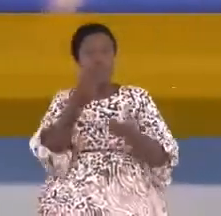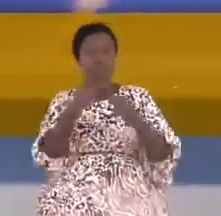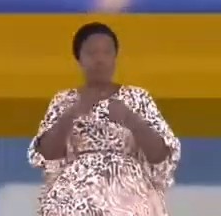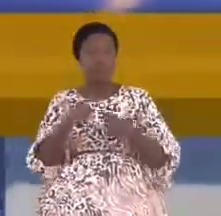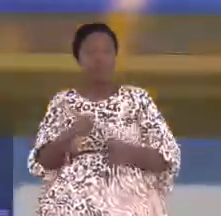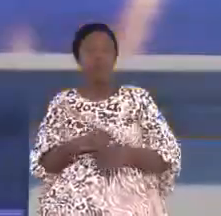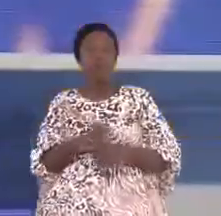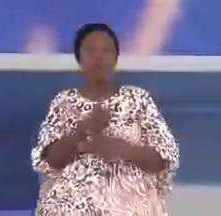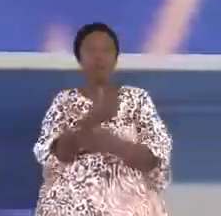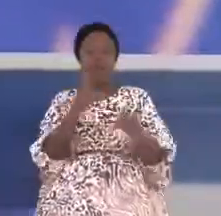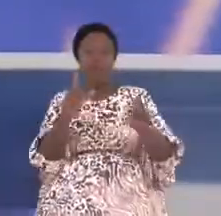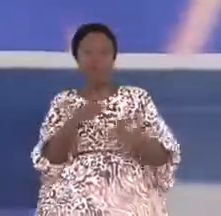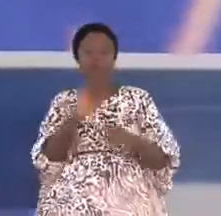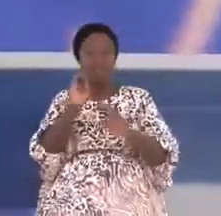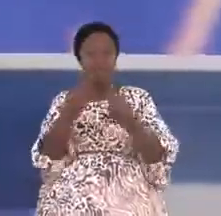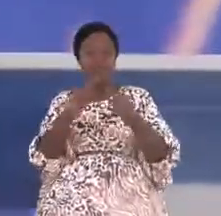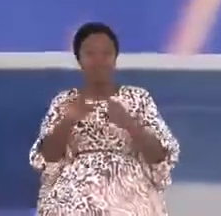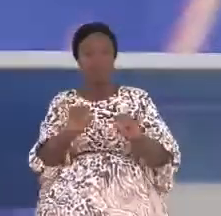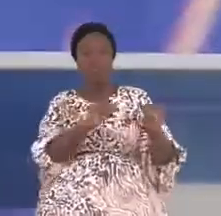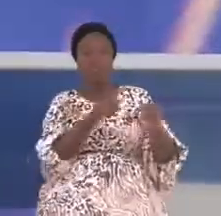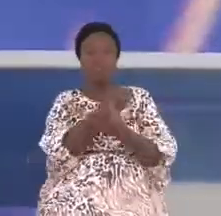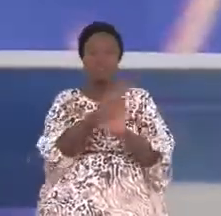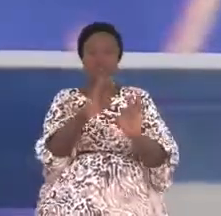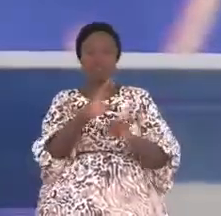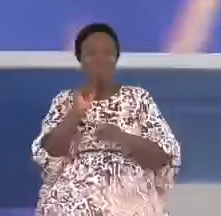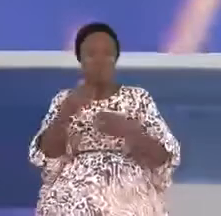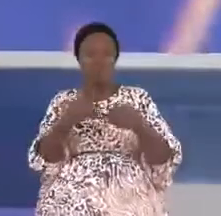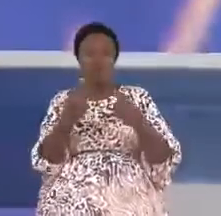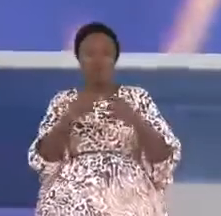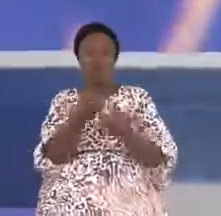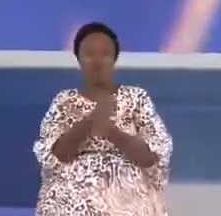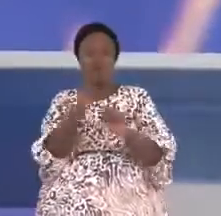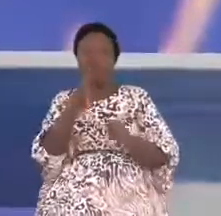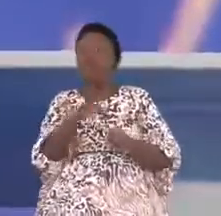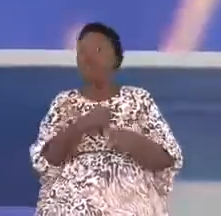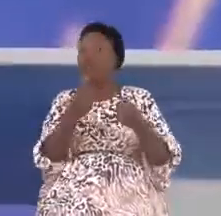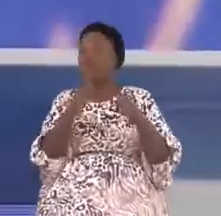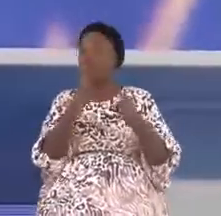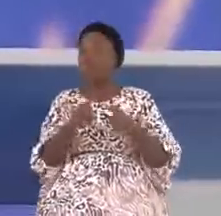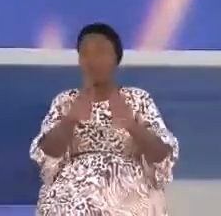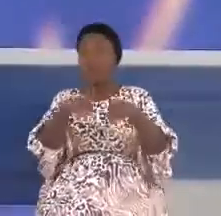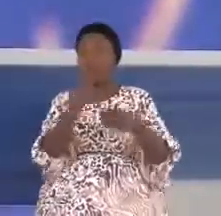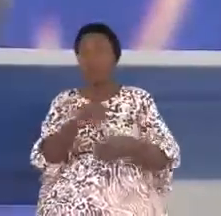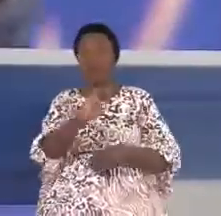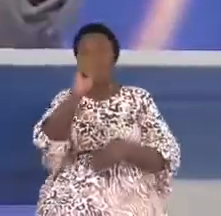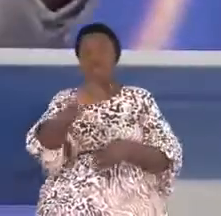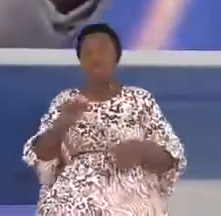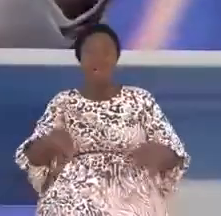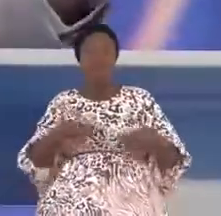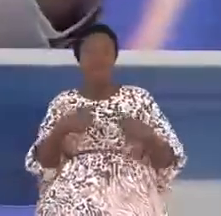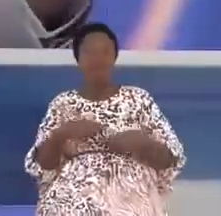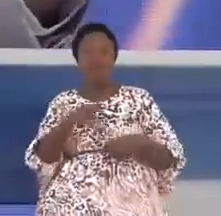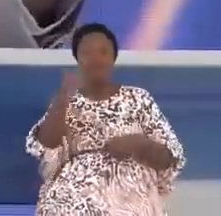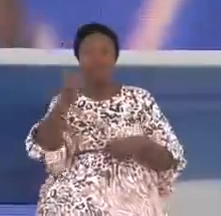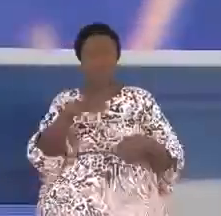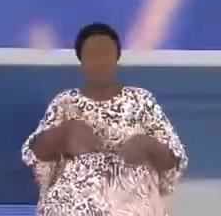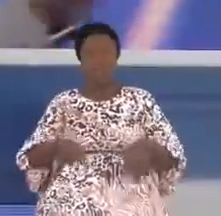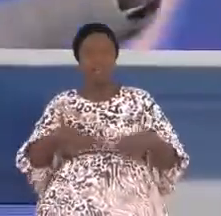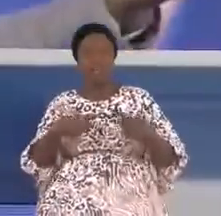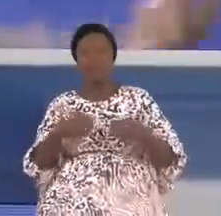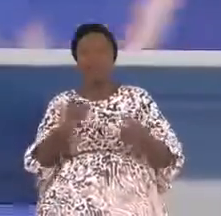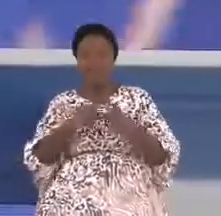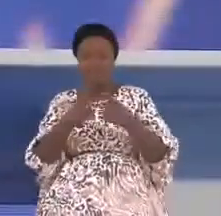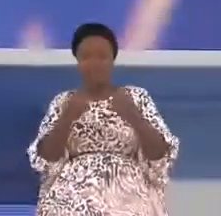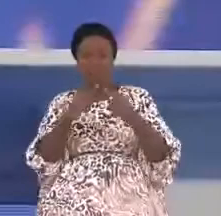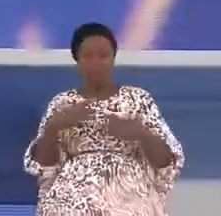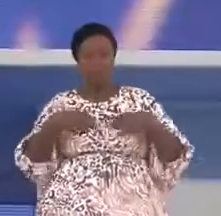free it comes to save you it comes to give you eternal life and he comes to heal you it comes